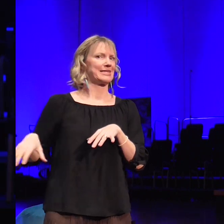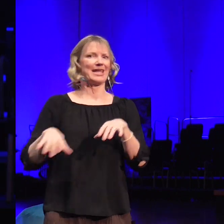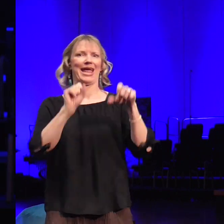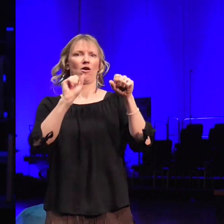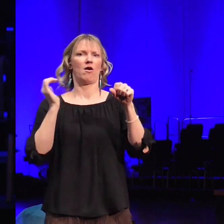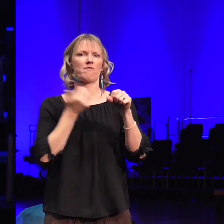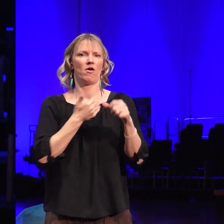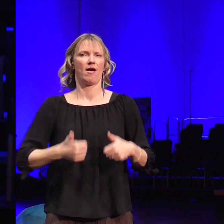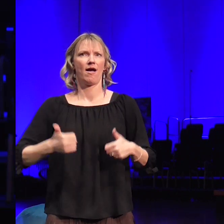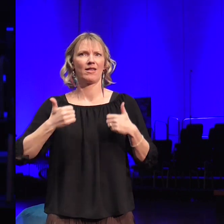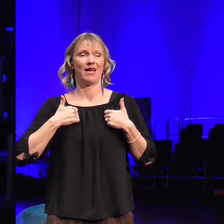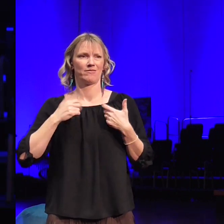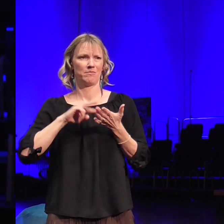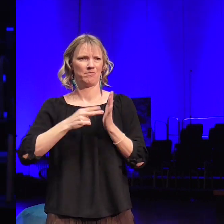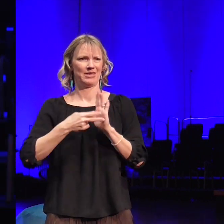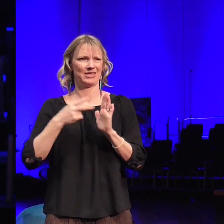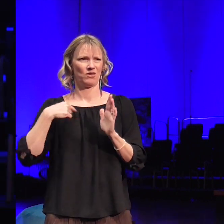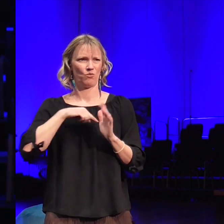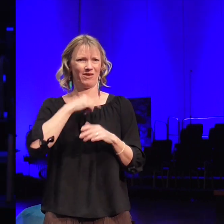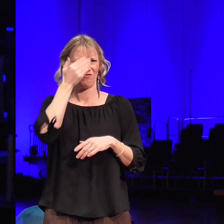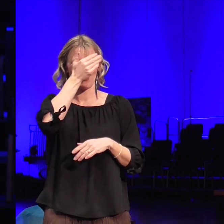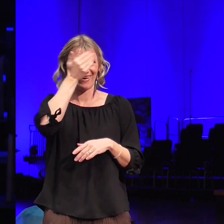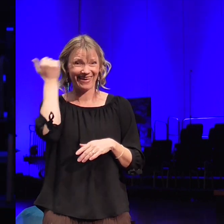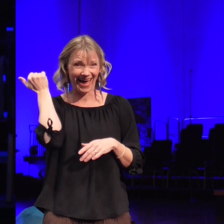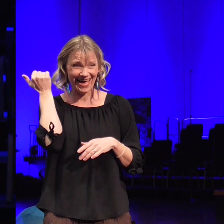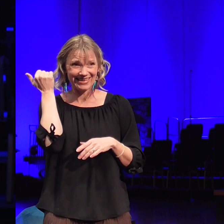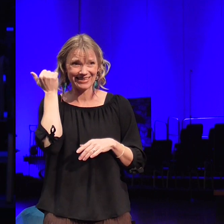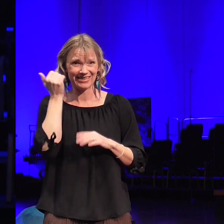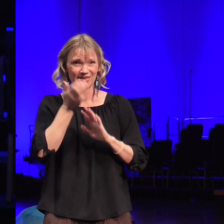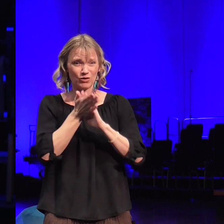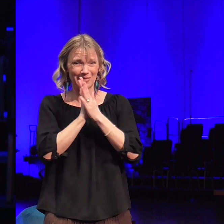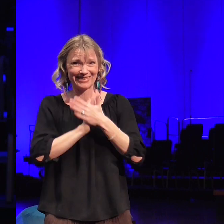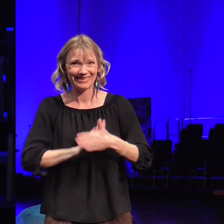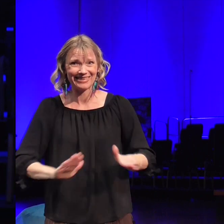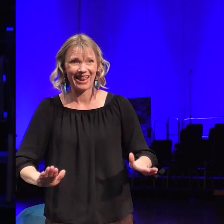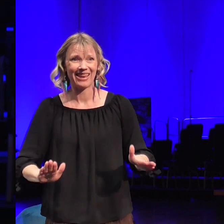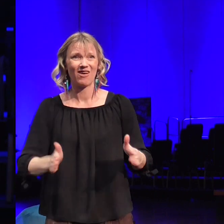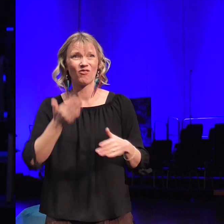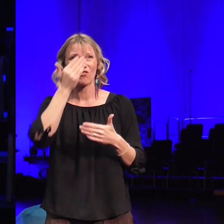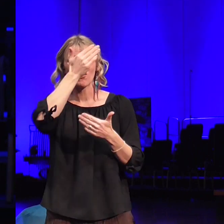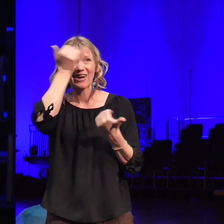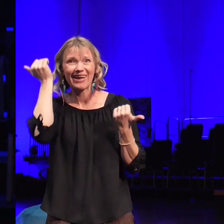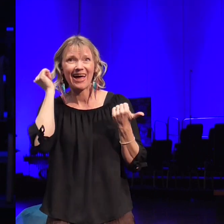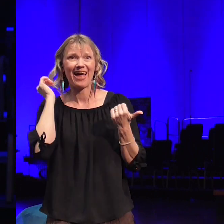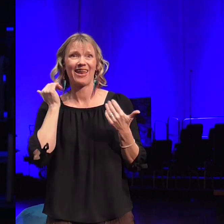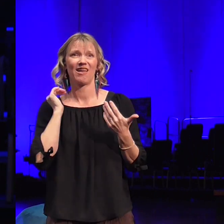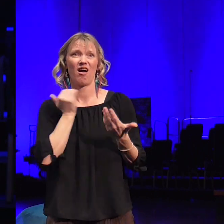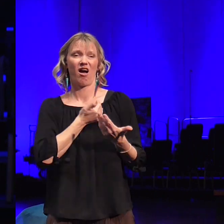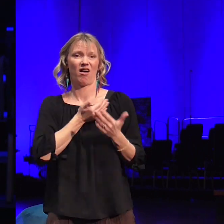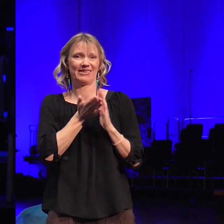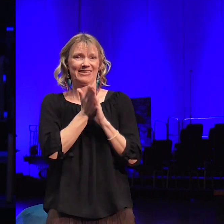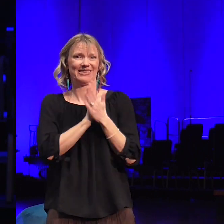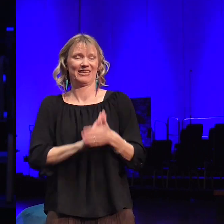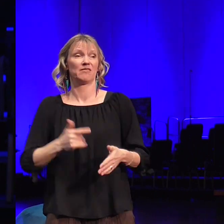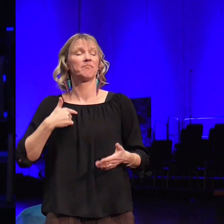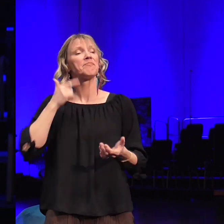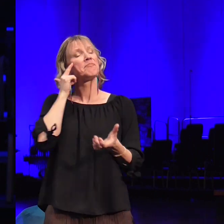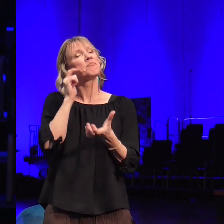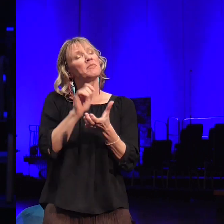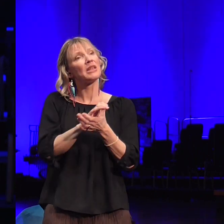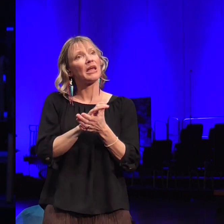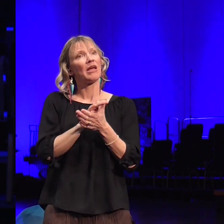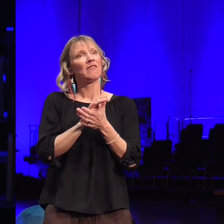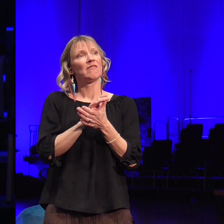degree that we forget our stillness, forget to bring forth our stillness. And I have come to believe